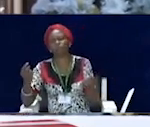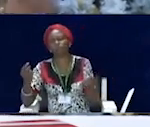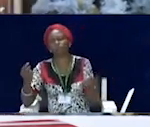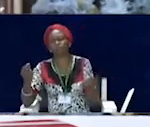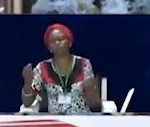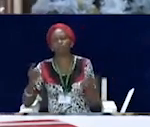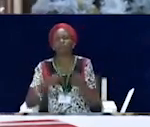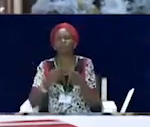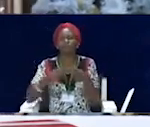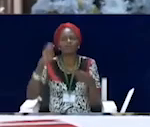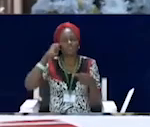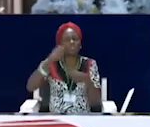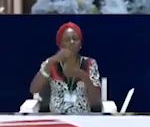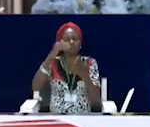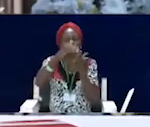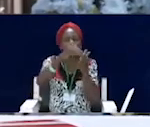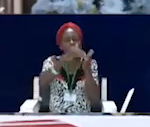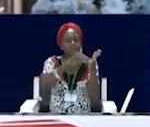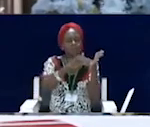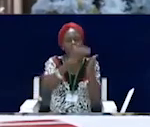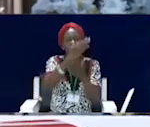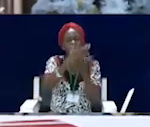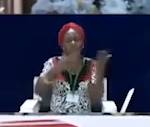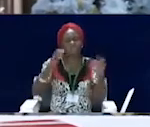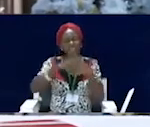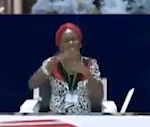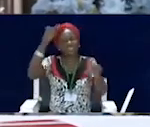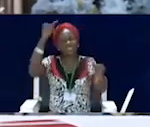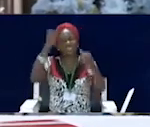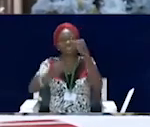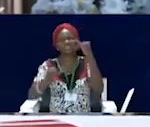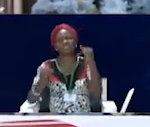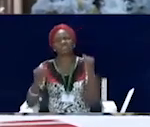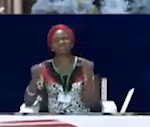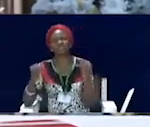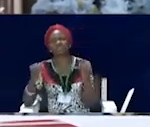And then she mentioned something at the very end.